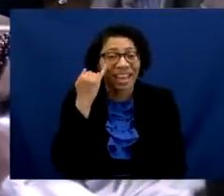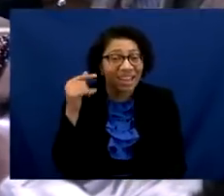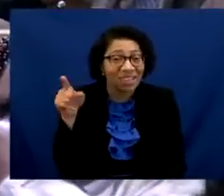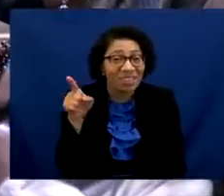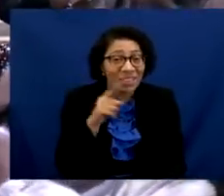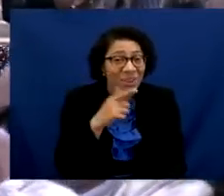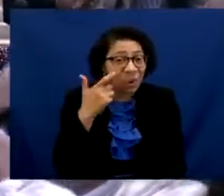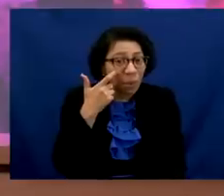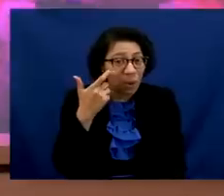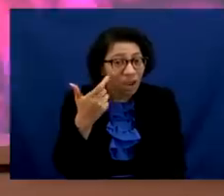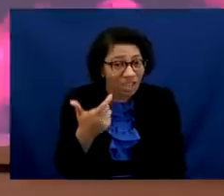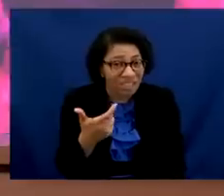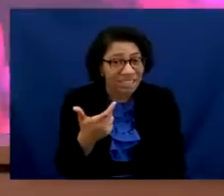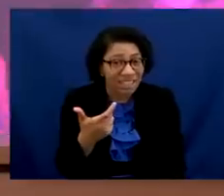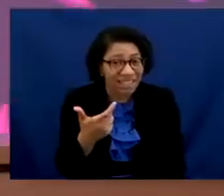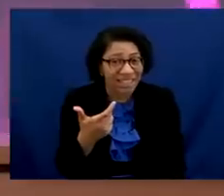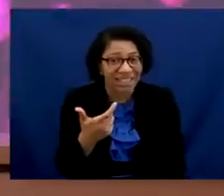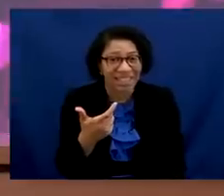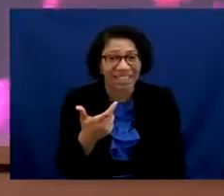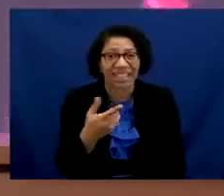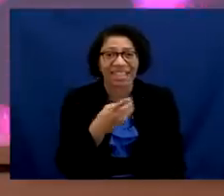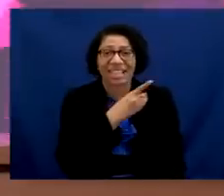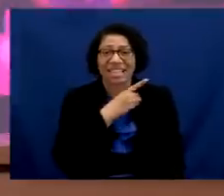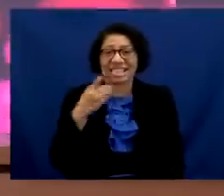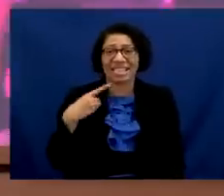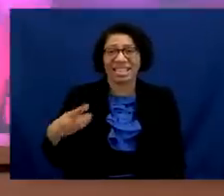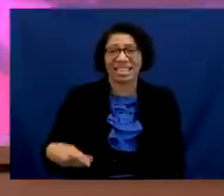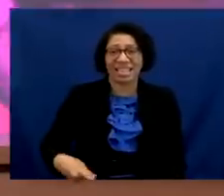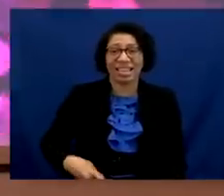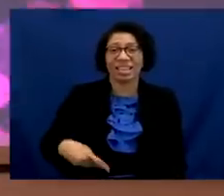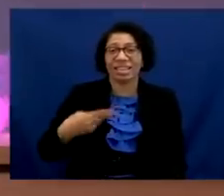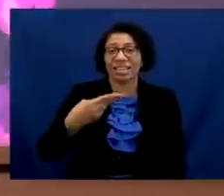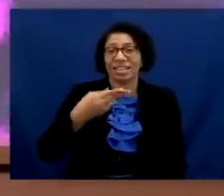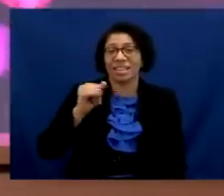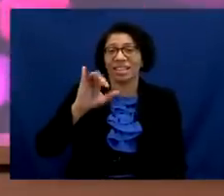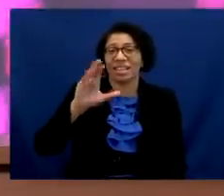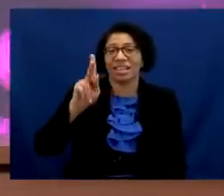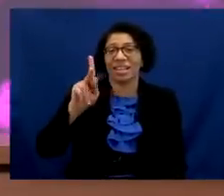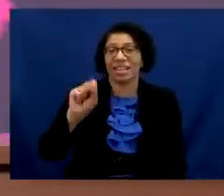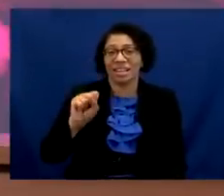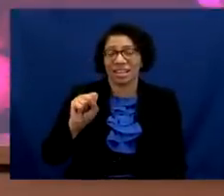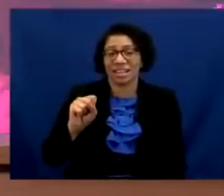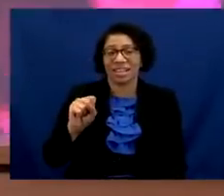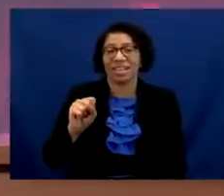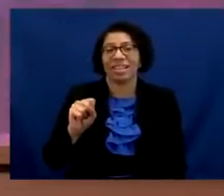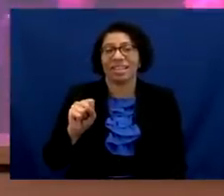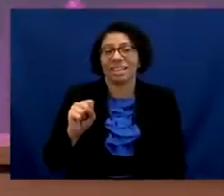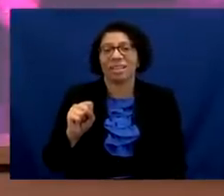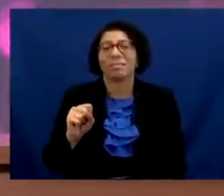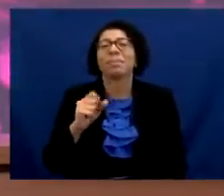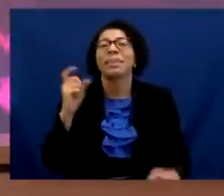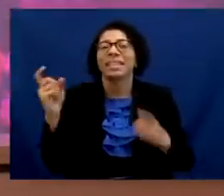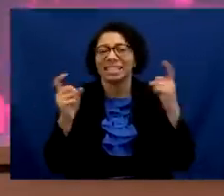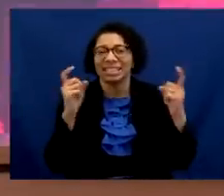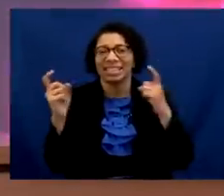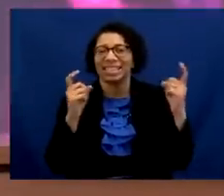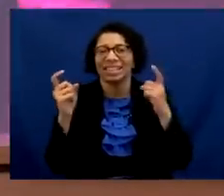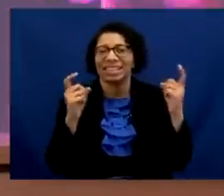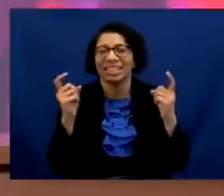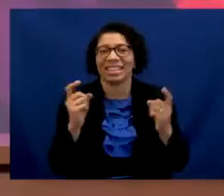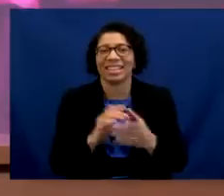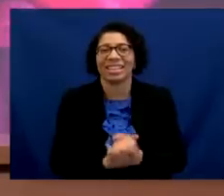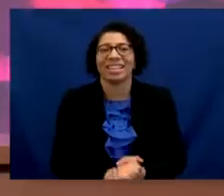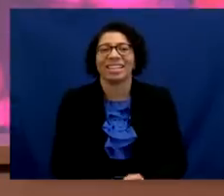God bless you. Celebrate with you. Everybody's celebrating anniversaries this month. Please stand. Oh, all the Shackelfords are there. Please